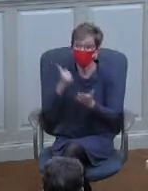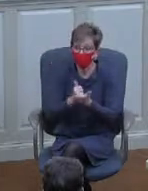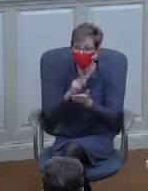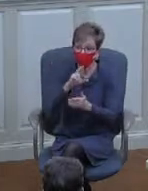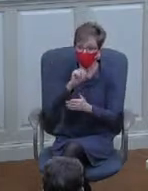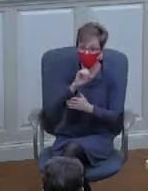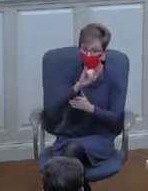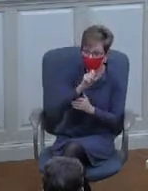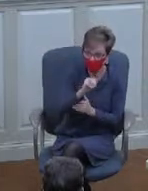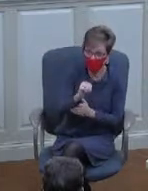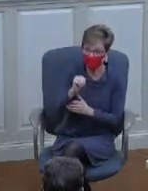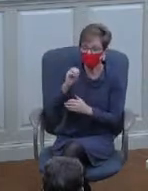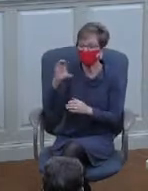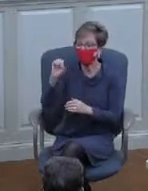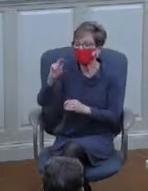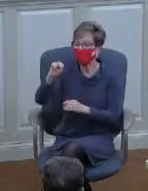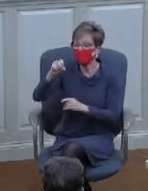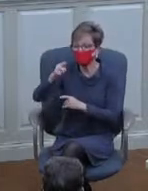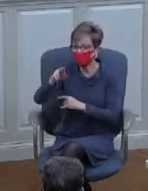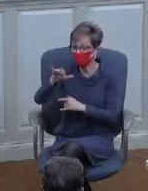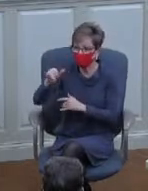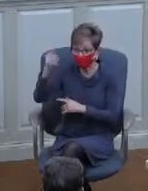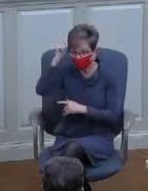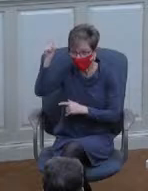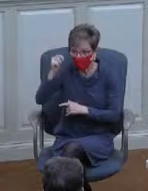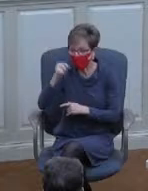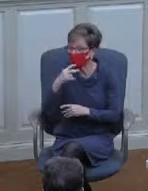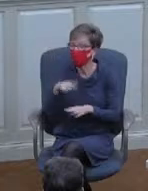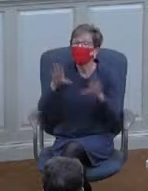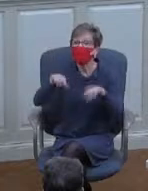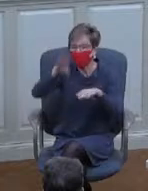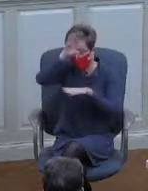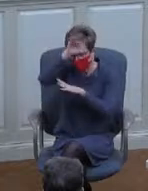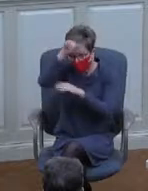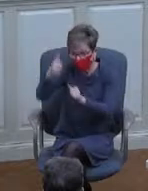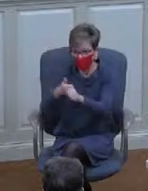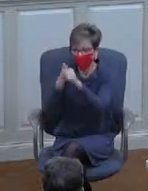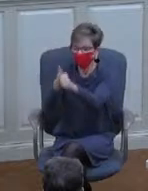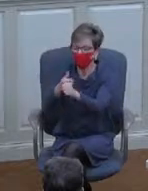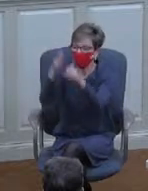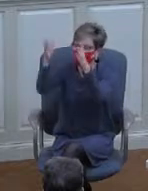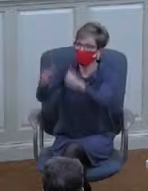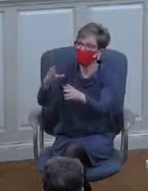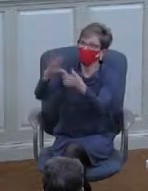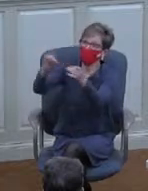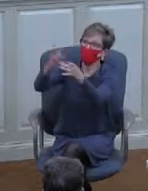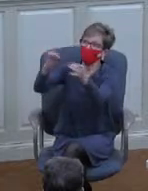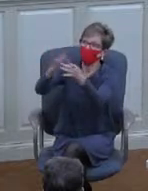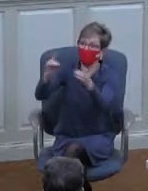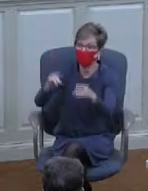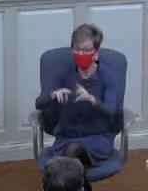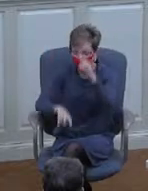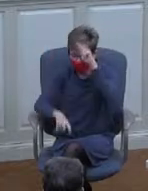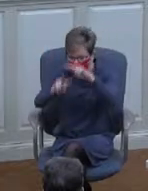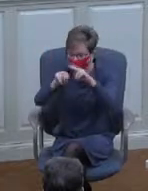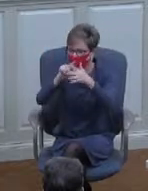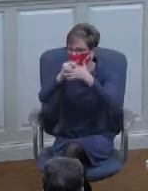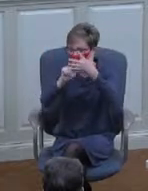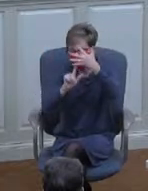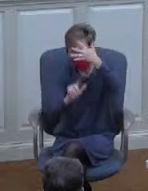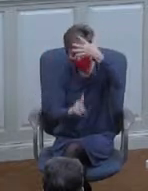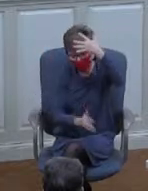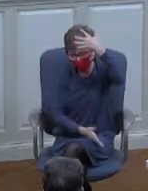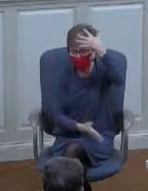theories, delusional behavior, blind allegiance, idolatry, and plain gullibility, ignorance in all its